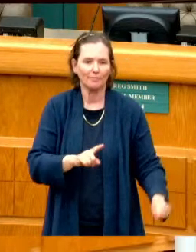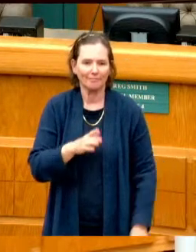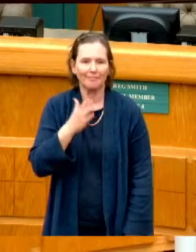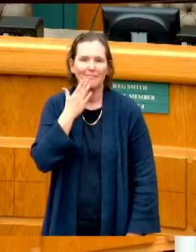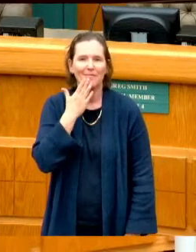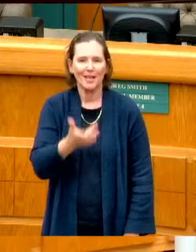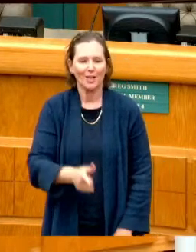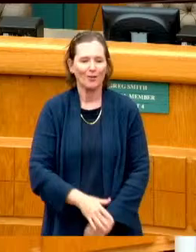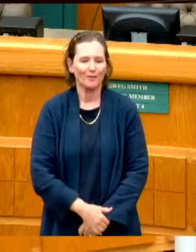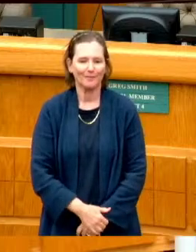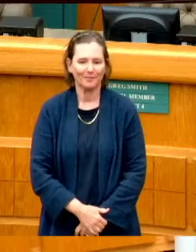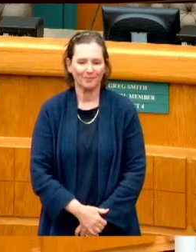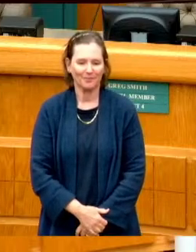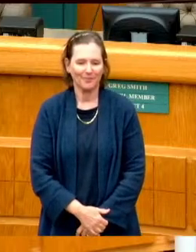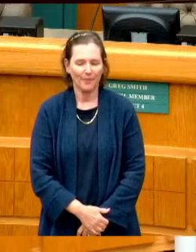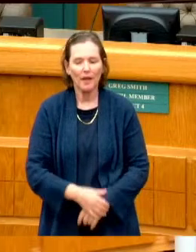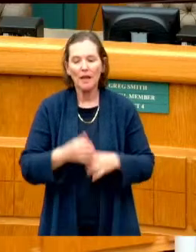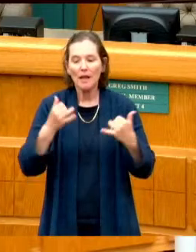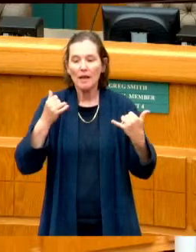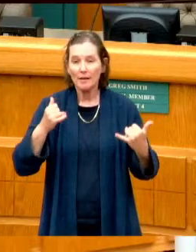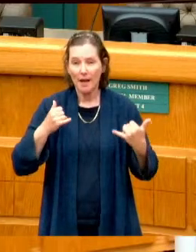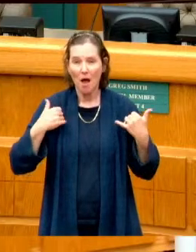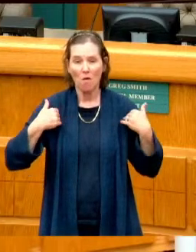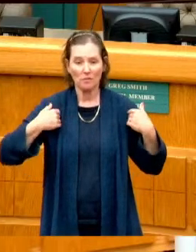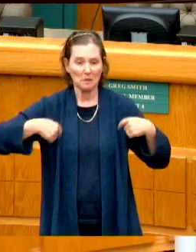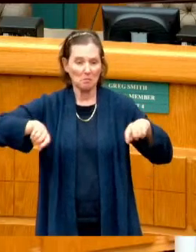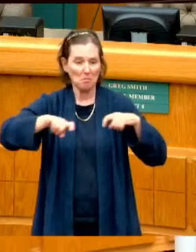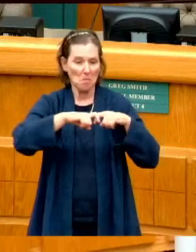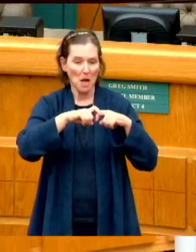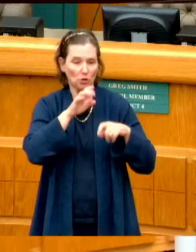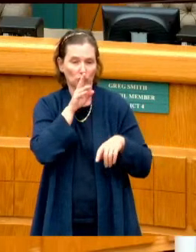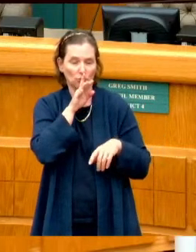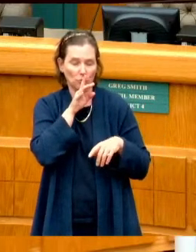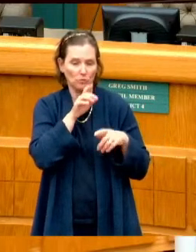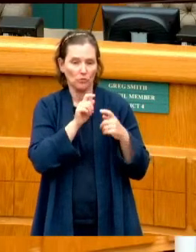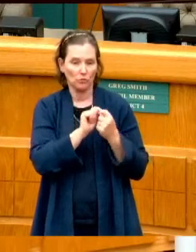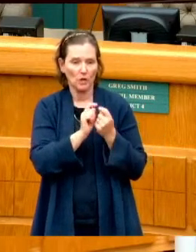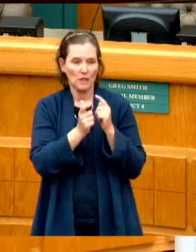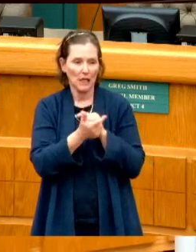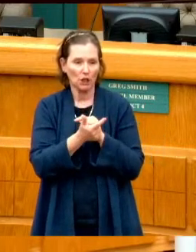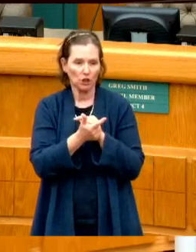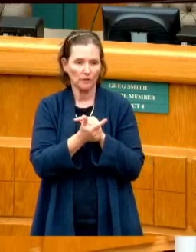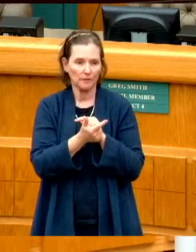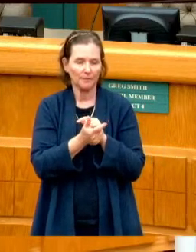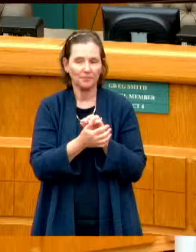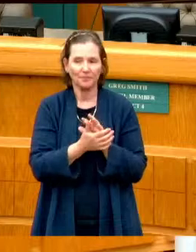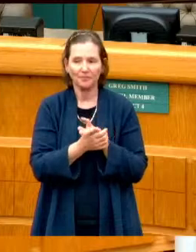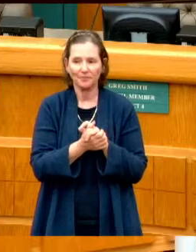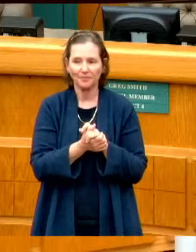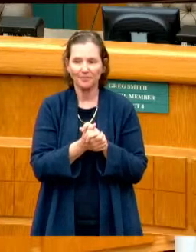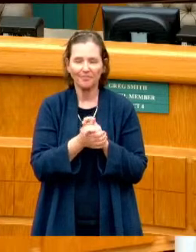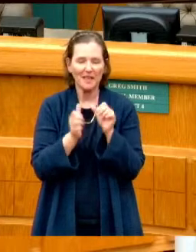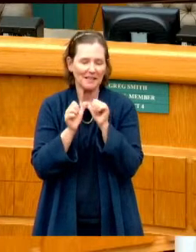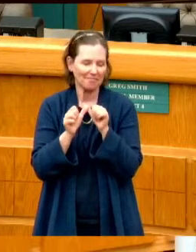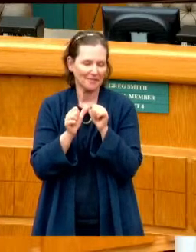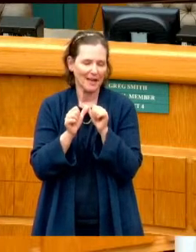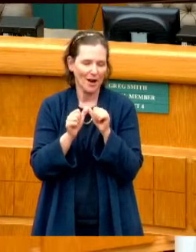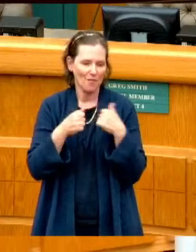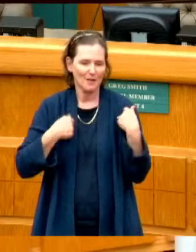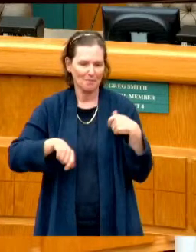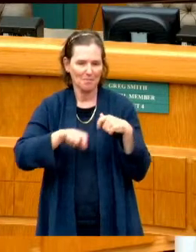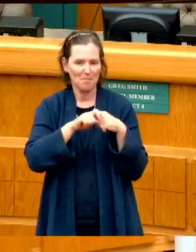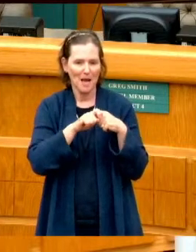hospital, 23 en la unidad de cuidados intensivos. El día de hoy se reporta un fallecimiento. A la fecha, los fallecimientos totalizan